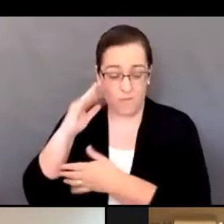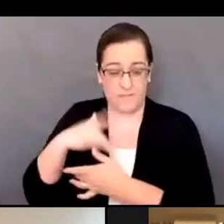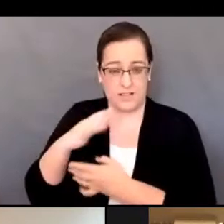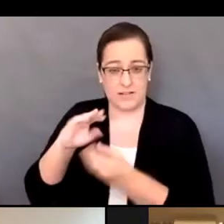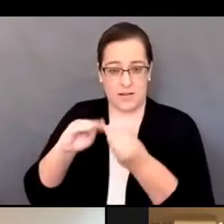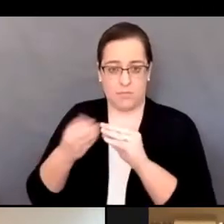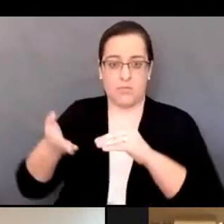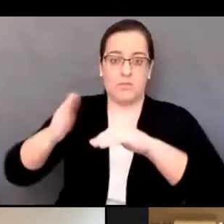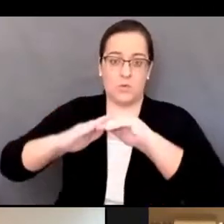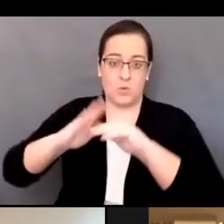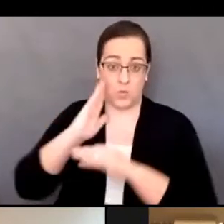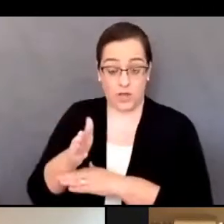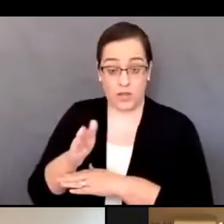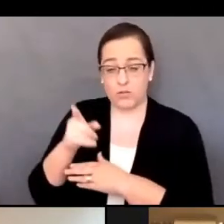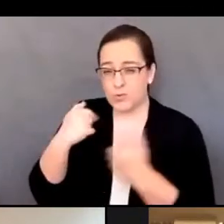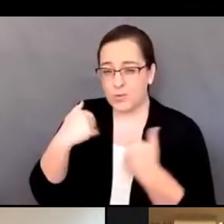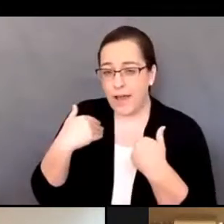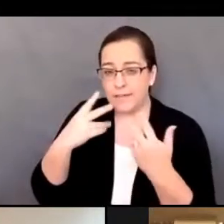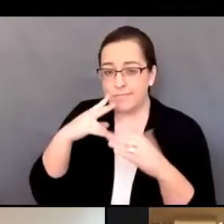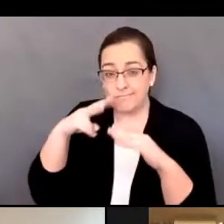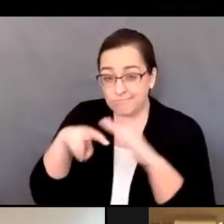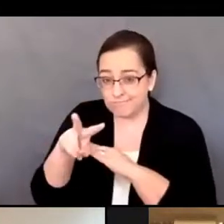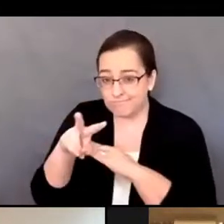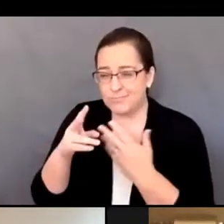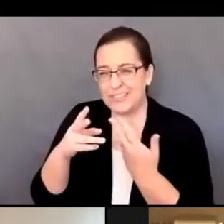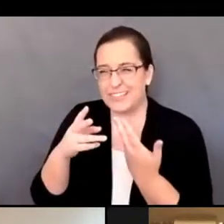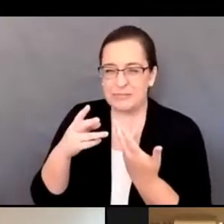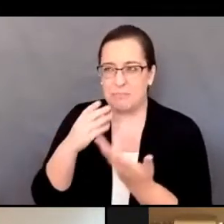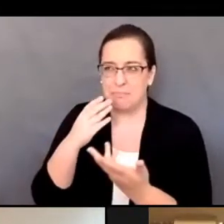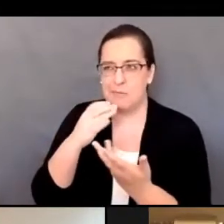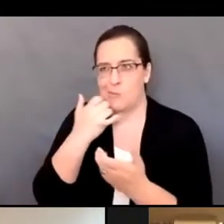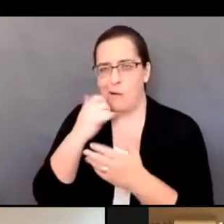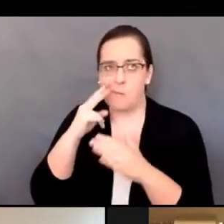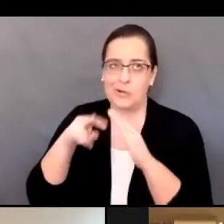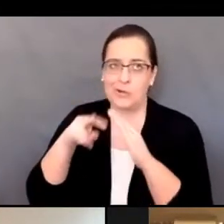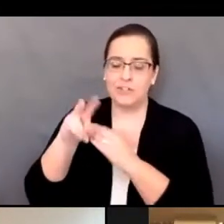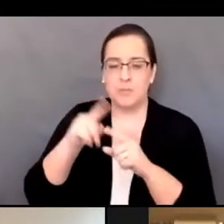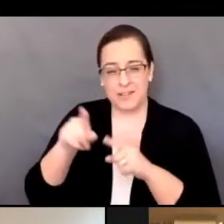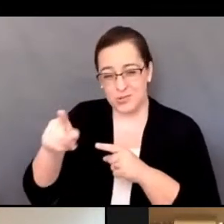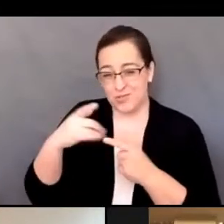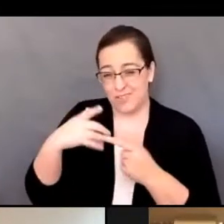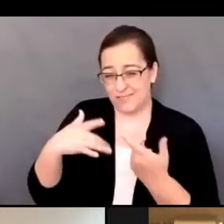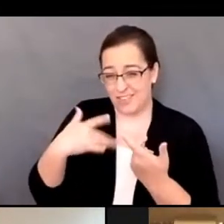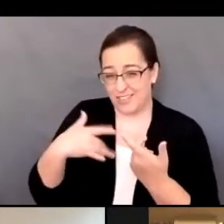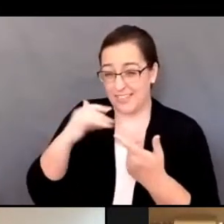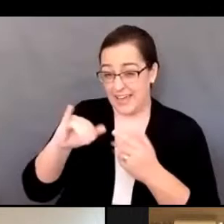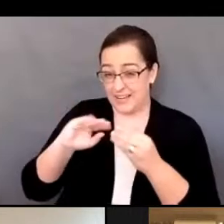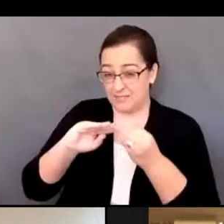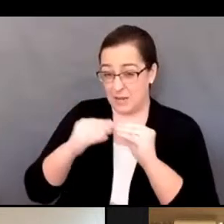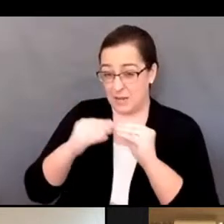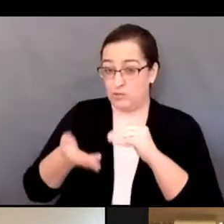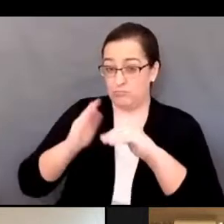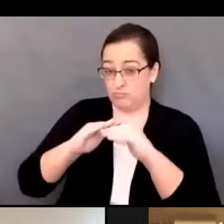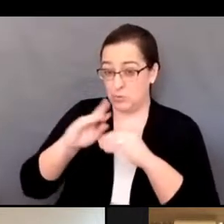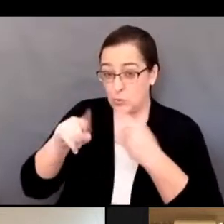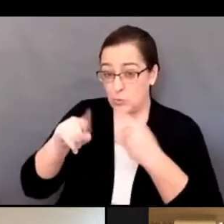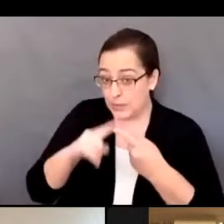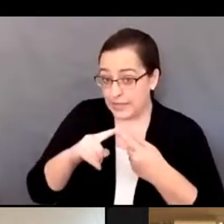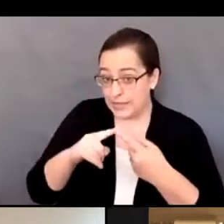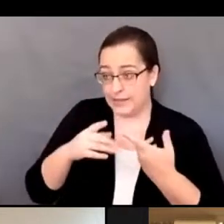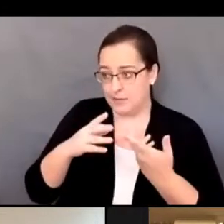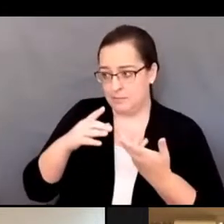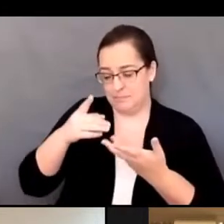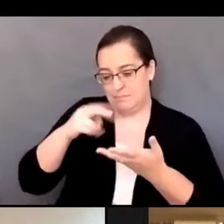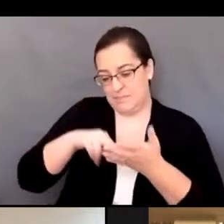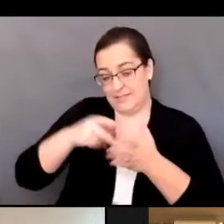any? I don't know if prediction is the right word, but any insight on when that spike may occur? Would it be